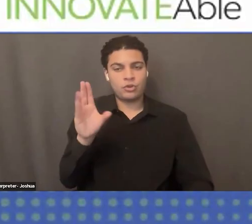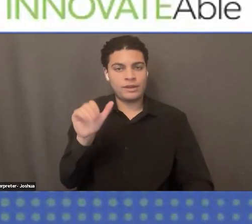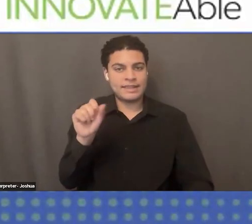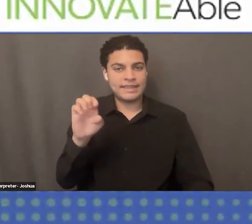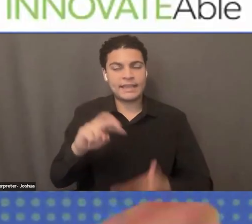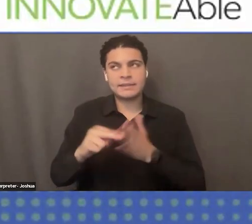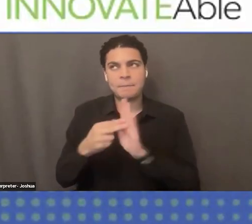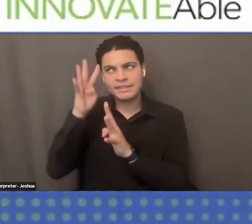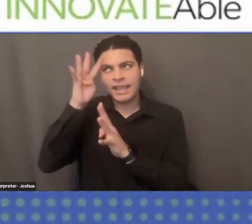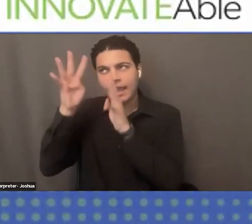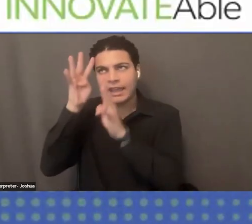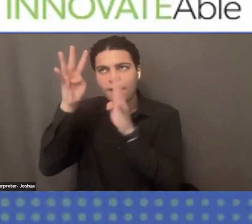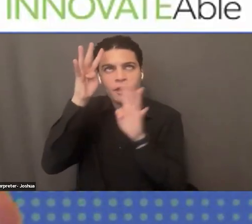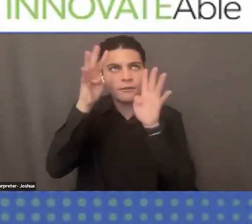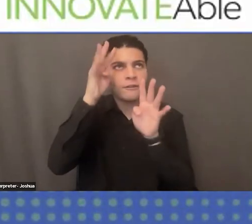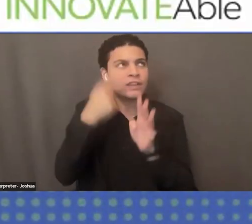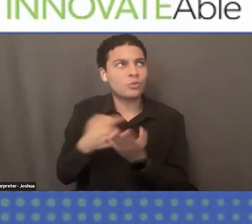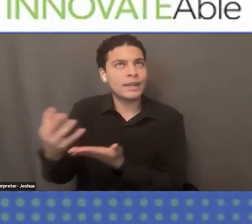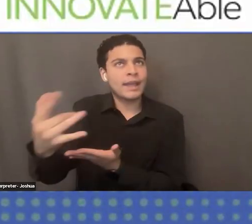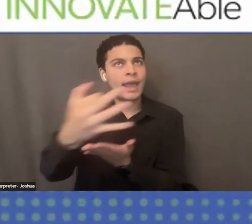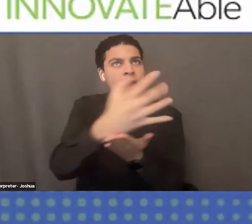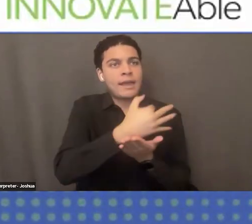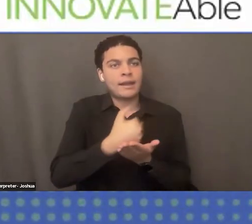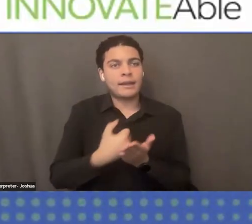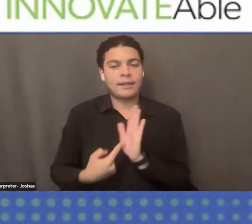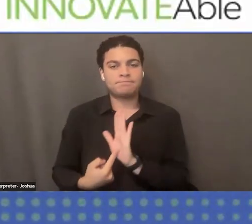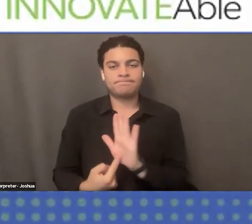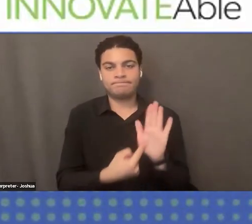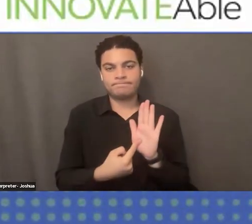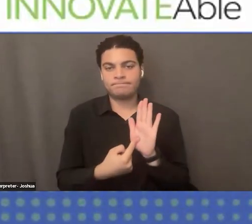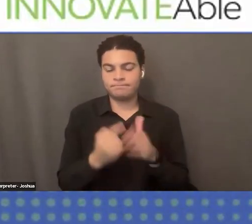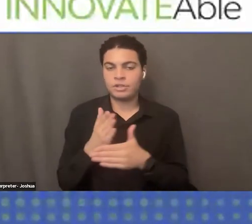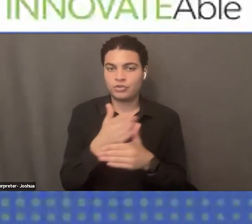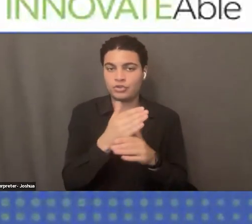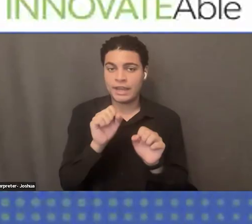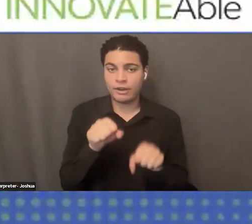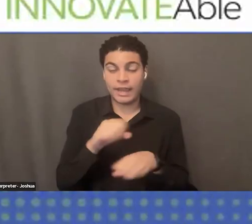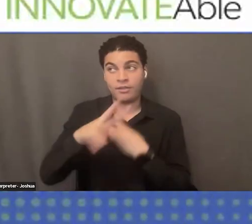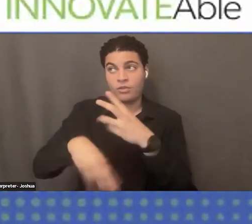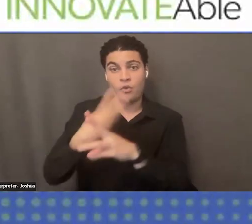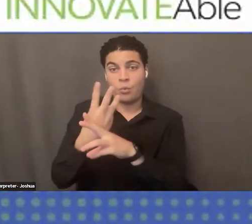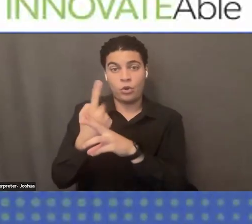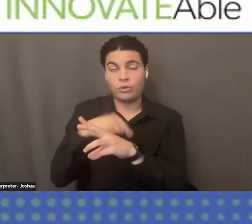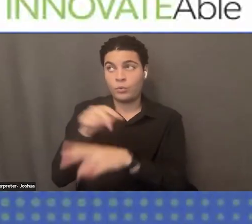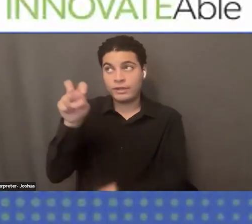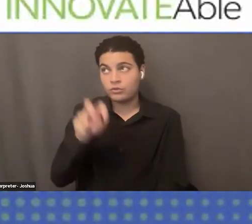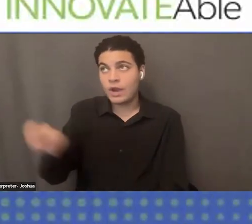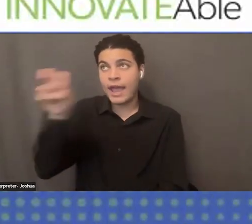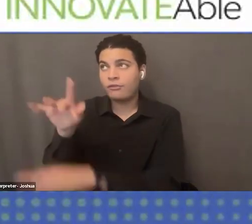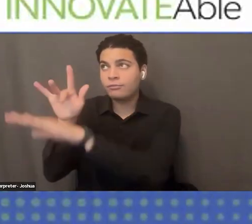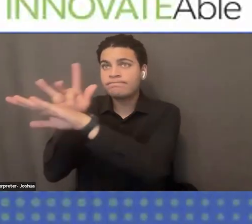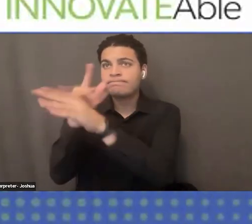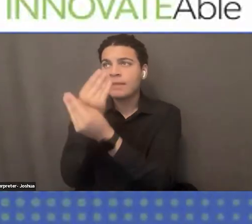that innovation and share it as we go around the world to talk about how to improve accessibility. Without the